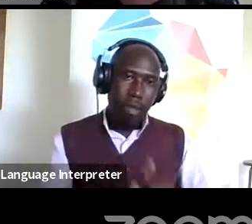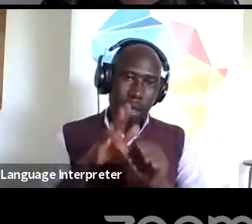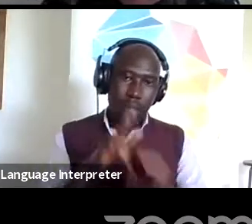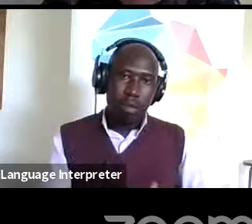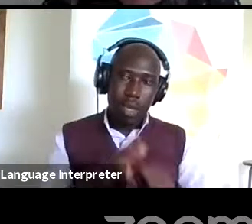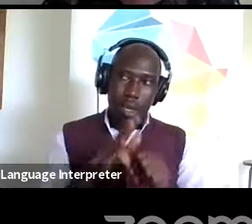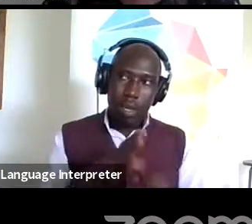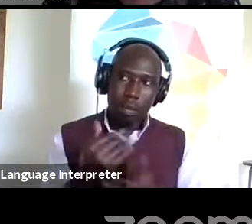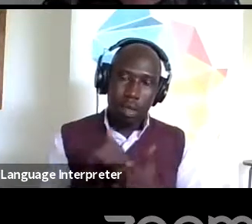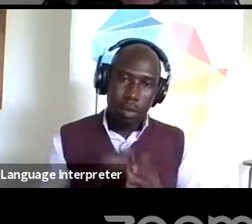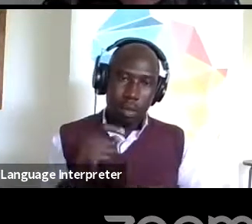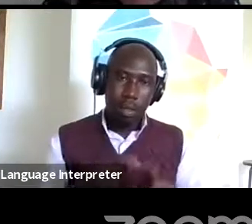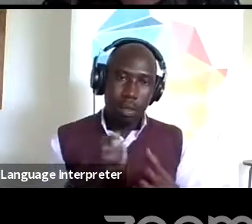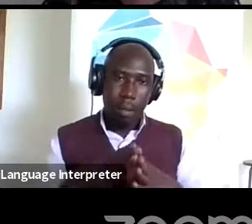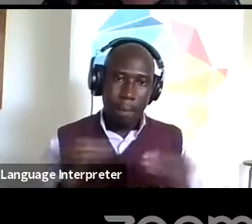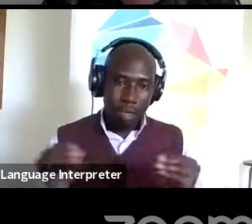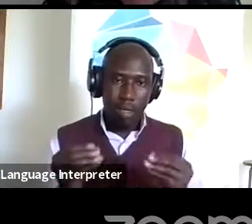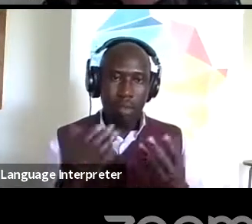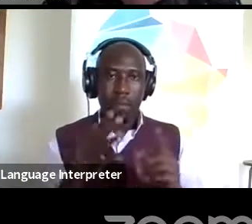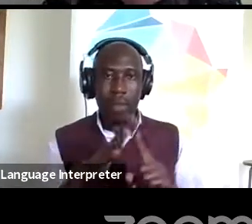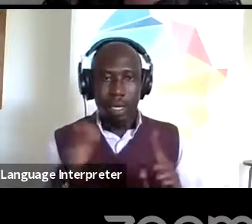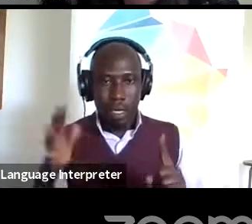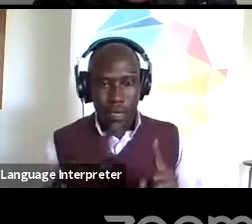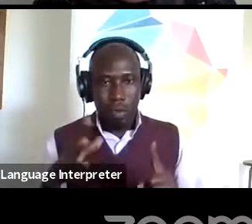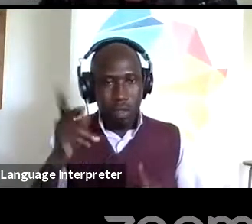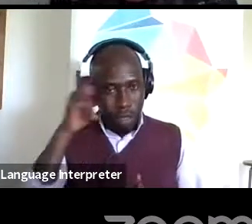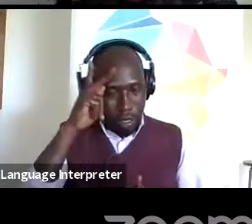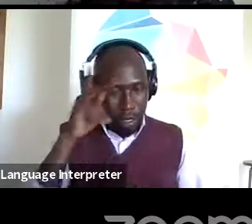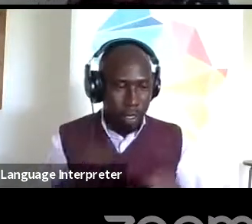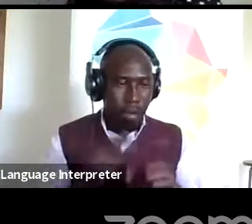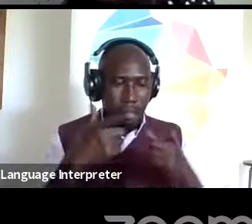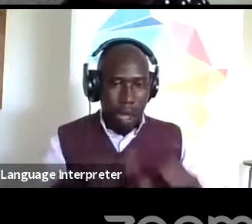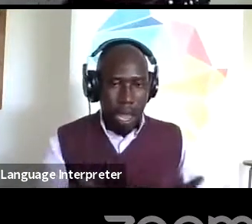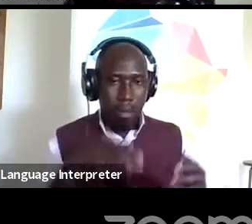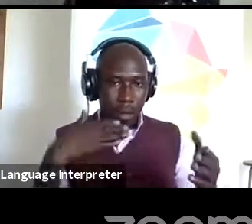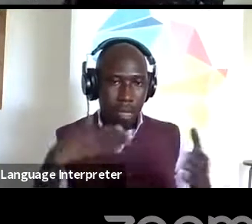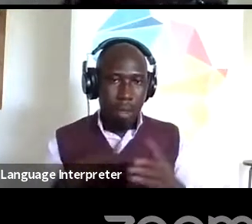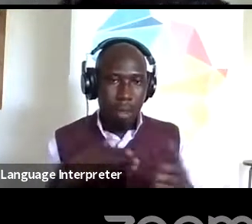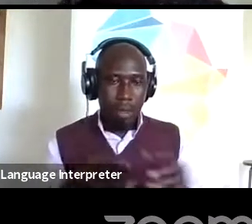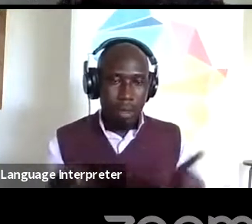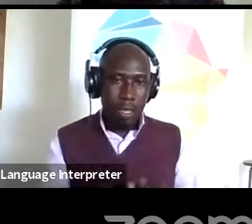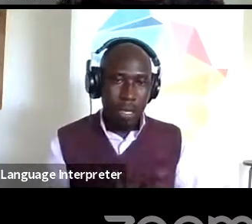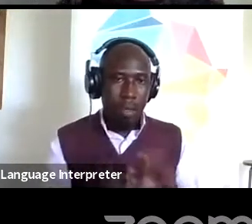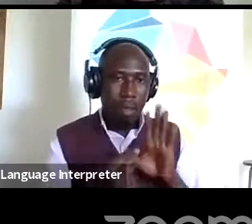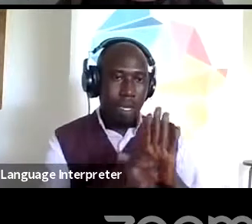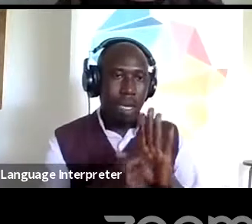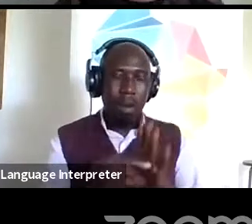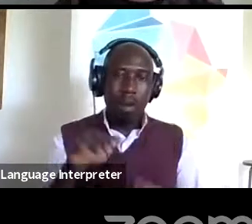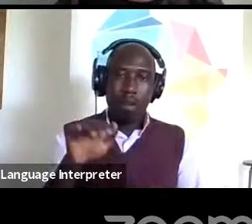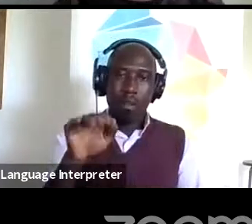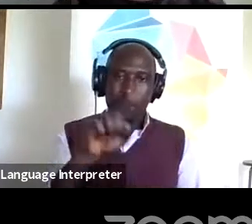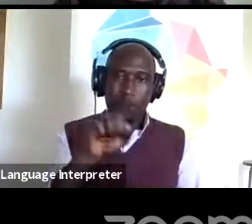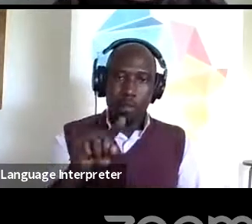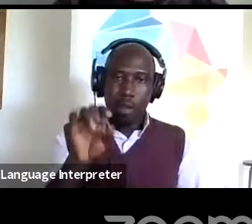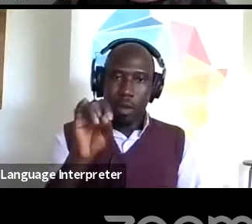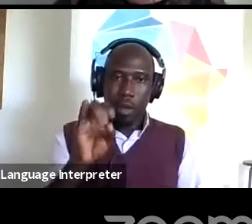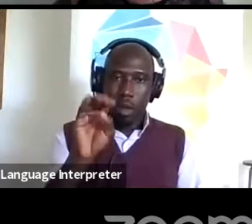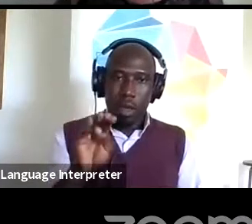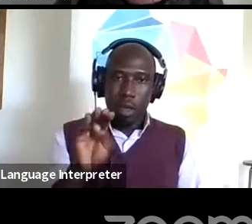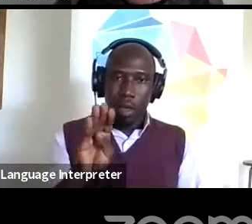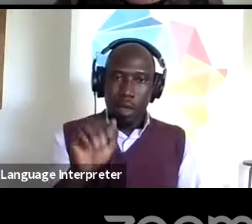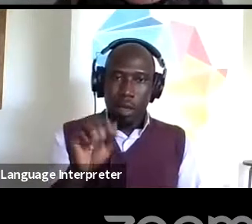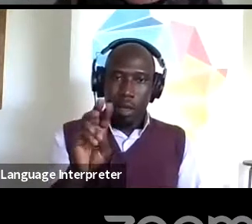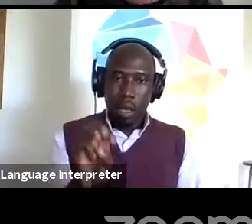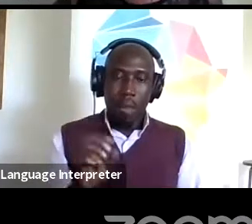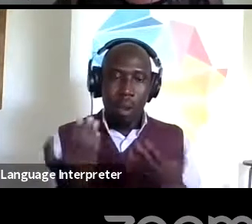due to lack of digital literacy skills and also language barriers. I'll give an example of Zimbabwe, where we have 16 official